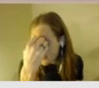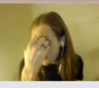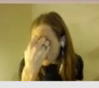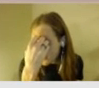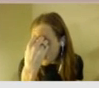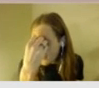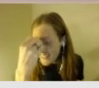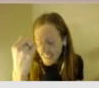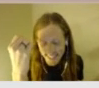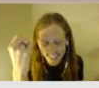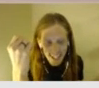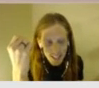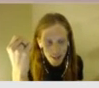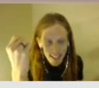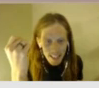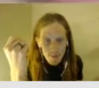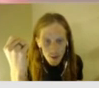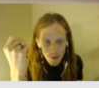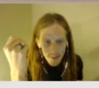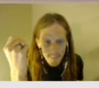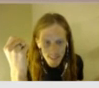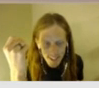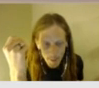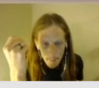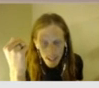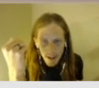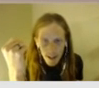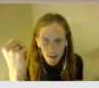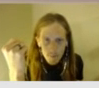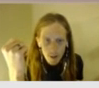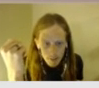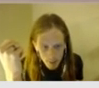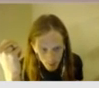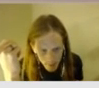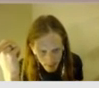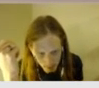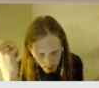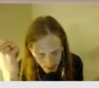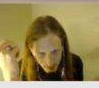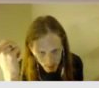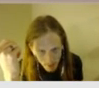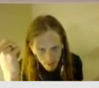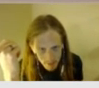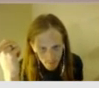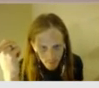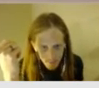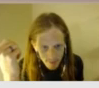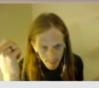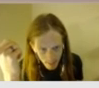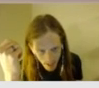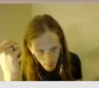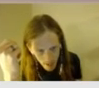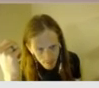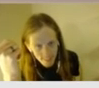to the laundromat limbo thing, oh, that was so sweet. He just blew a kiss. My wife just walked